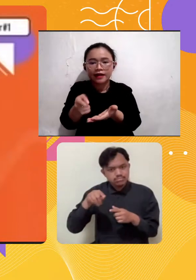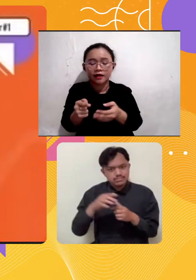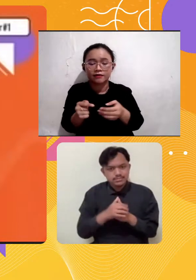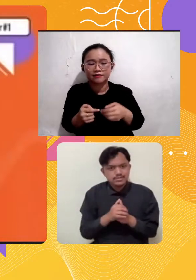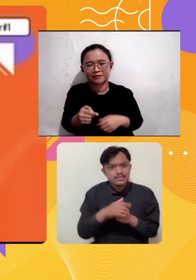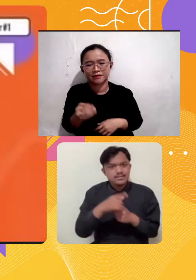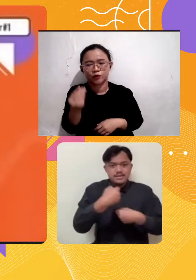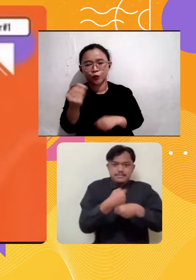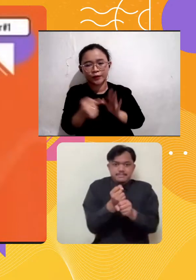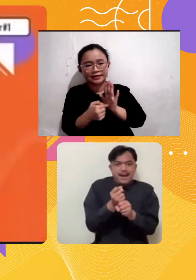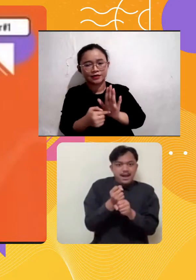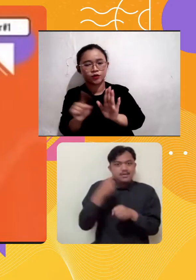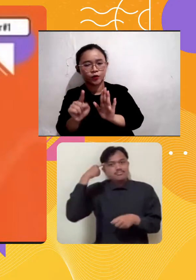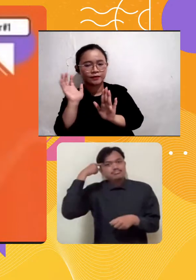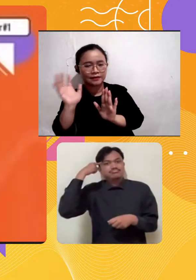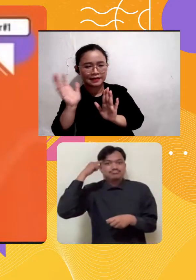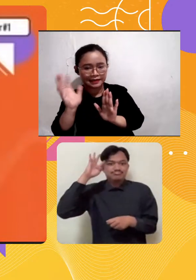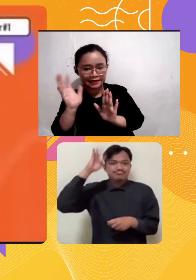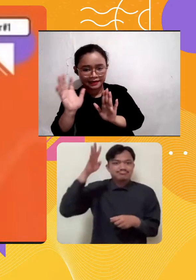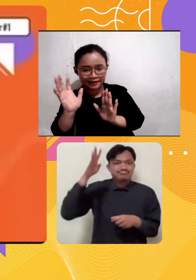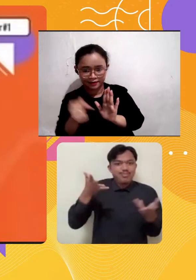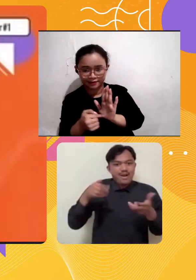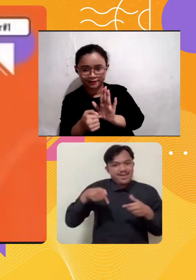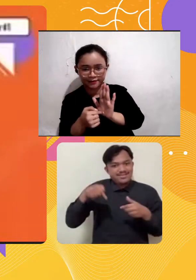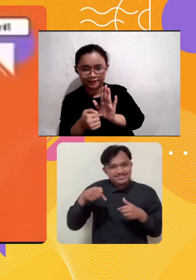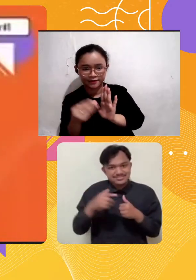to present it.